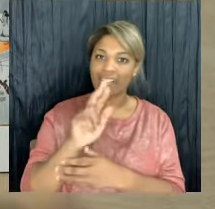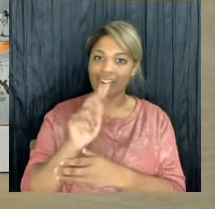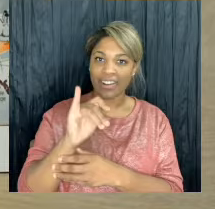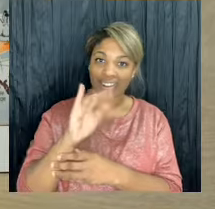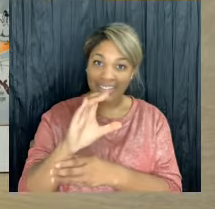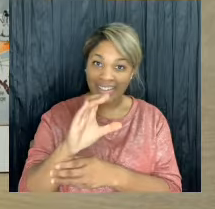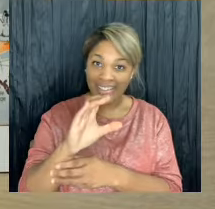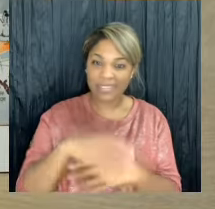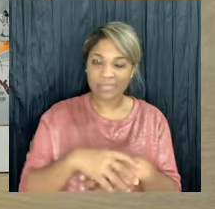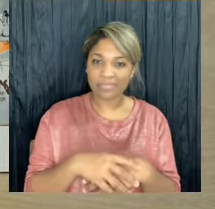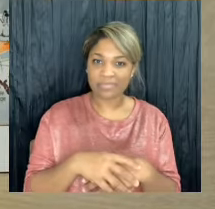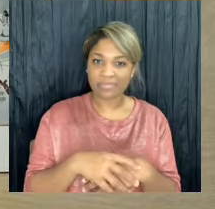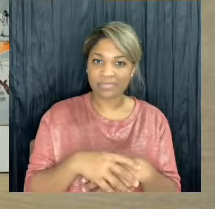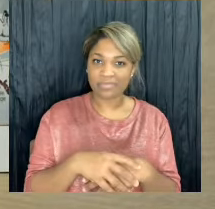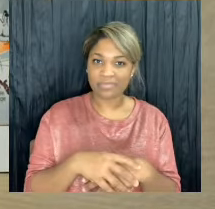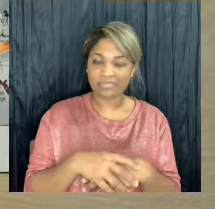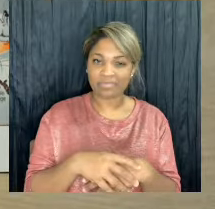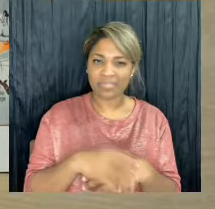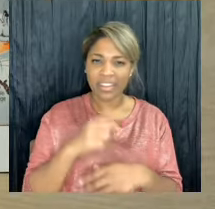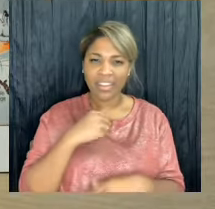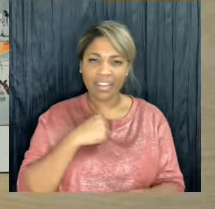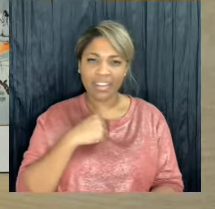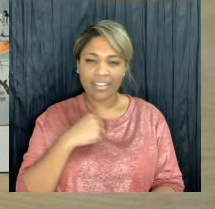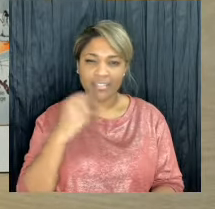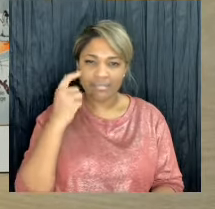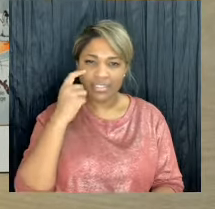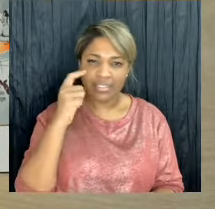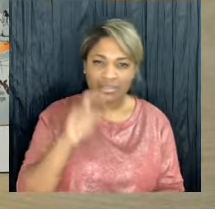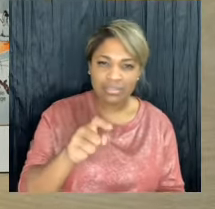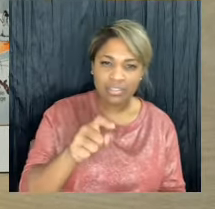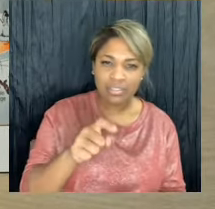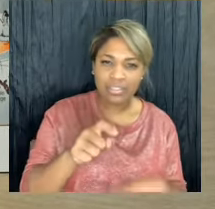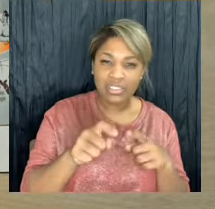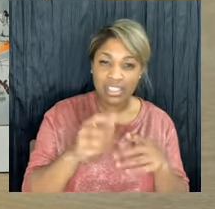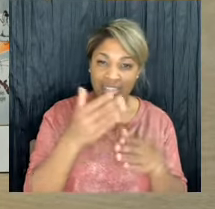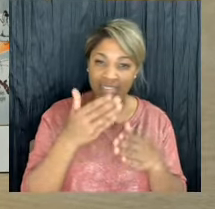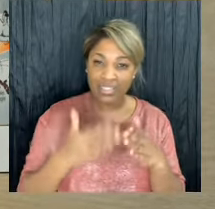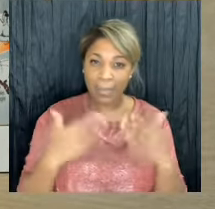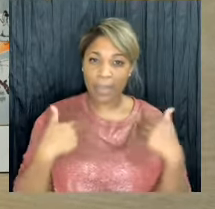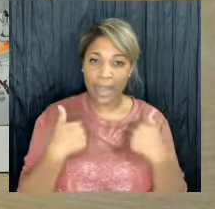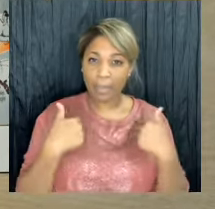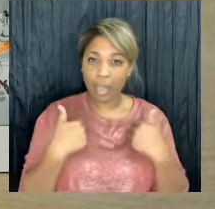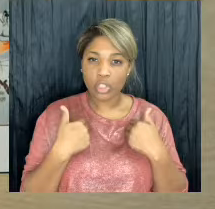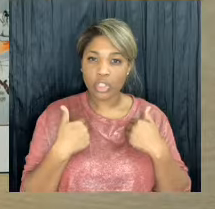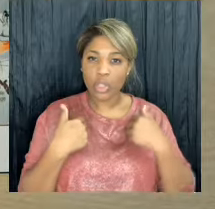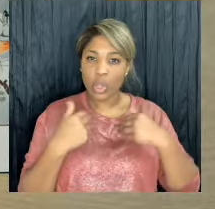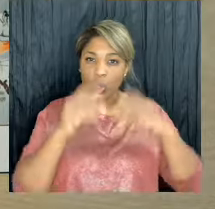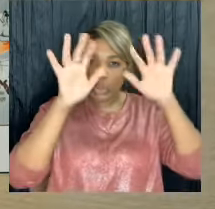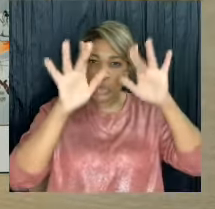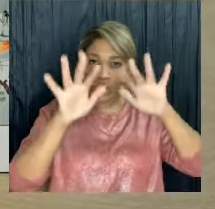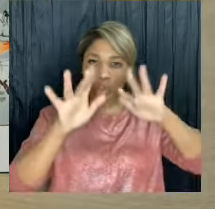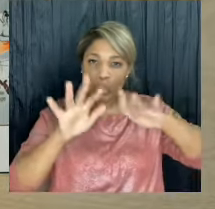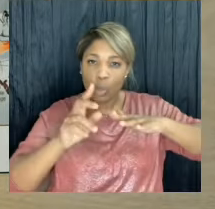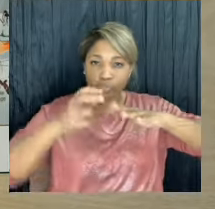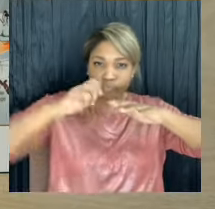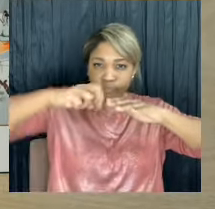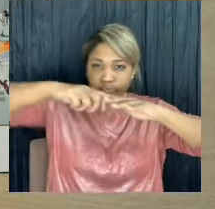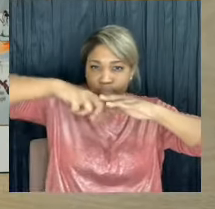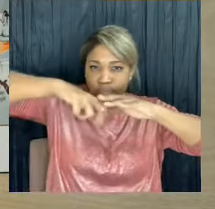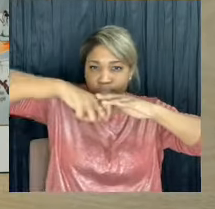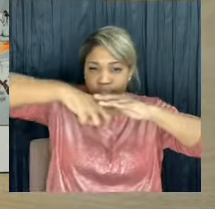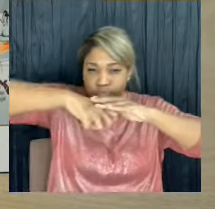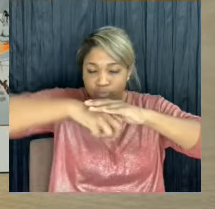see there are some animals burrow under the snow, and some